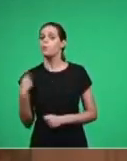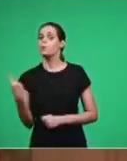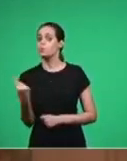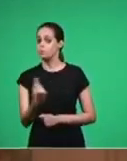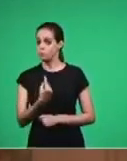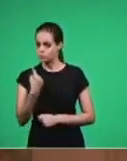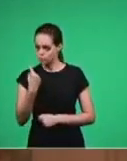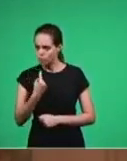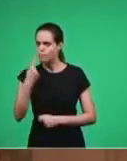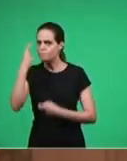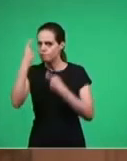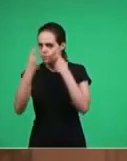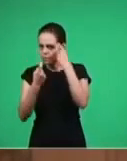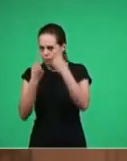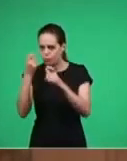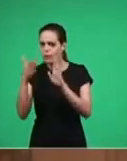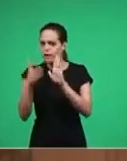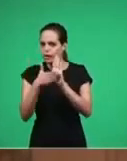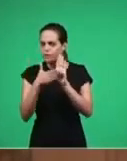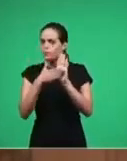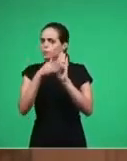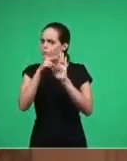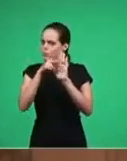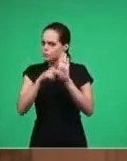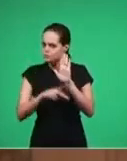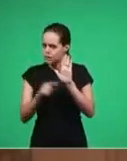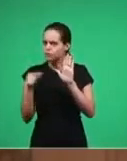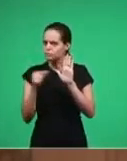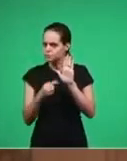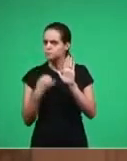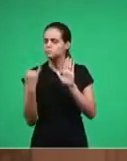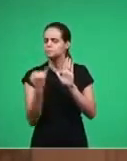We are only worried about this project.